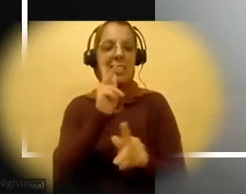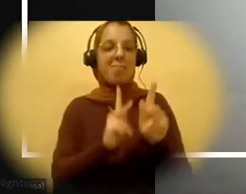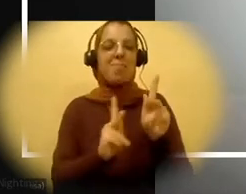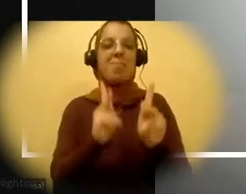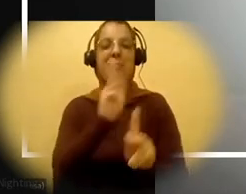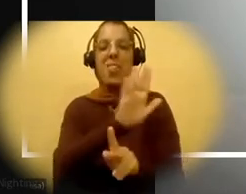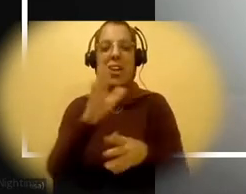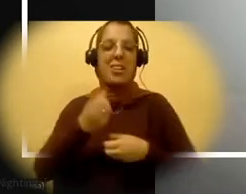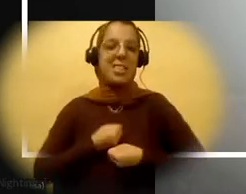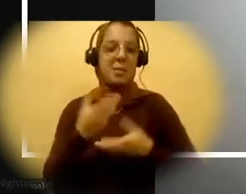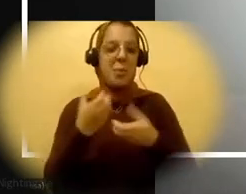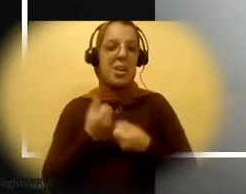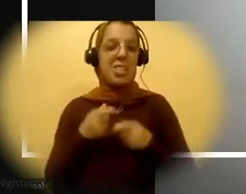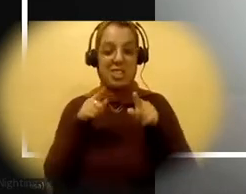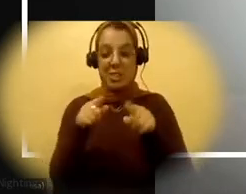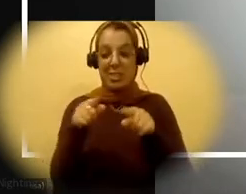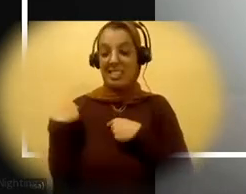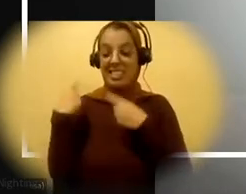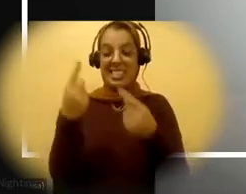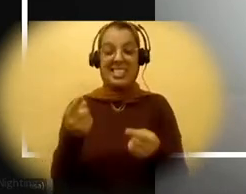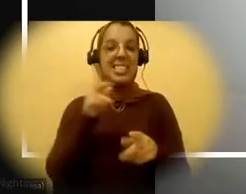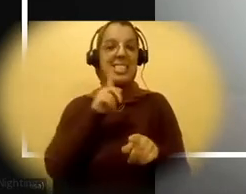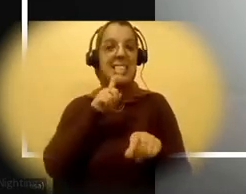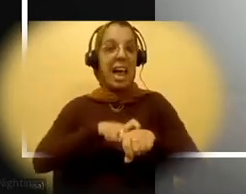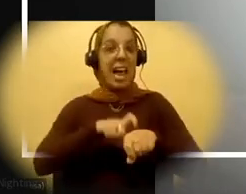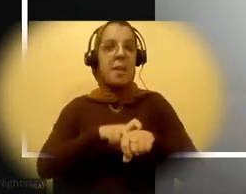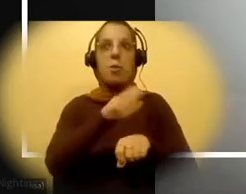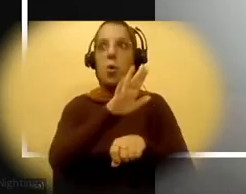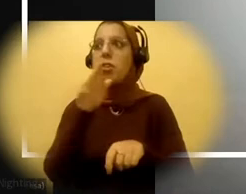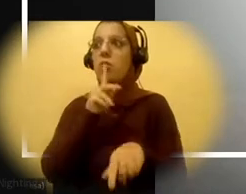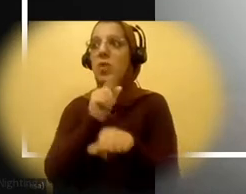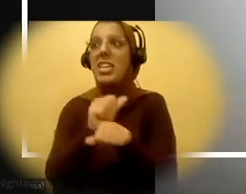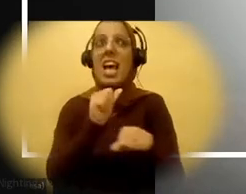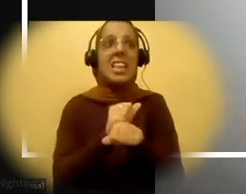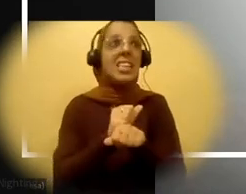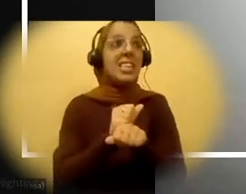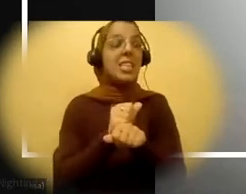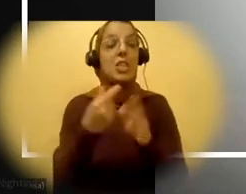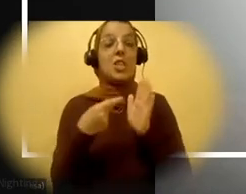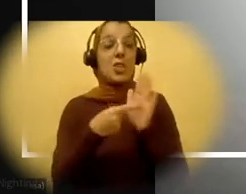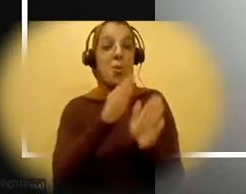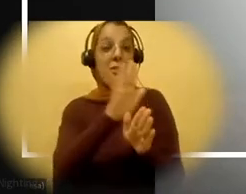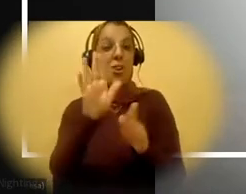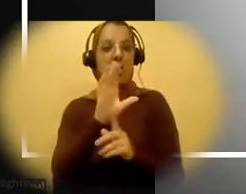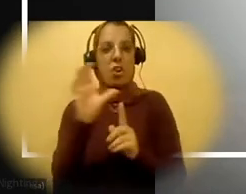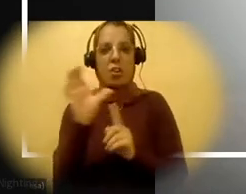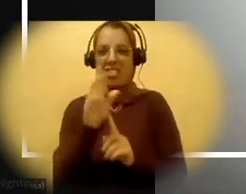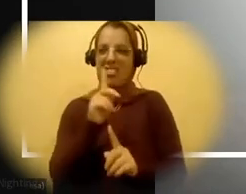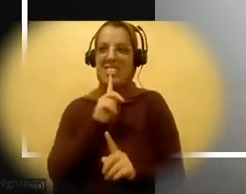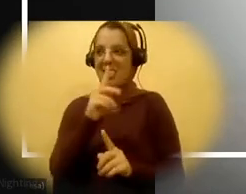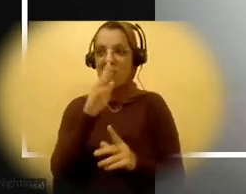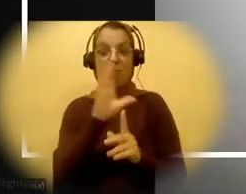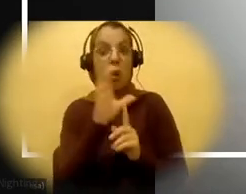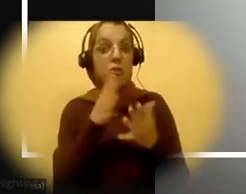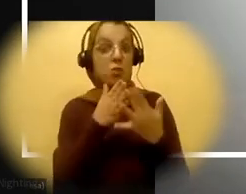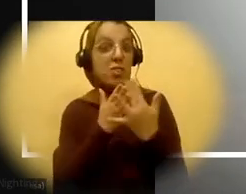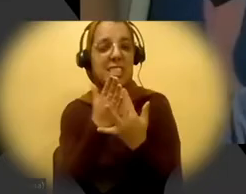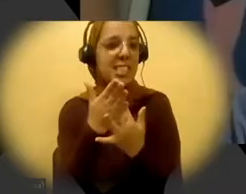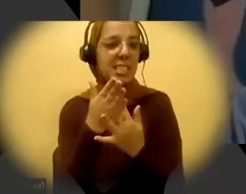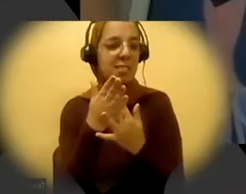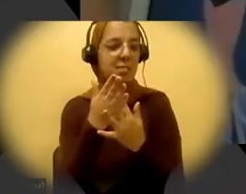during this time, everyone's living realities that illustrate the culture and our cultural resilience during this time.